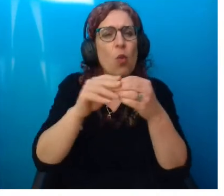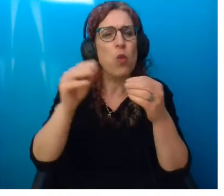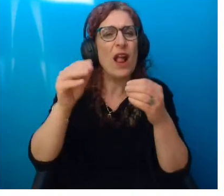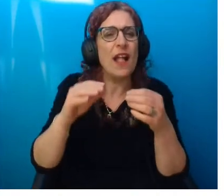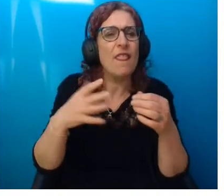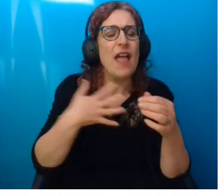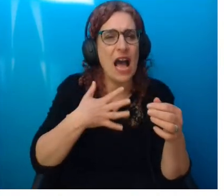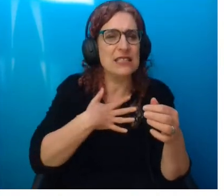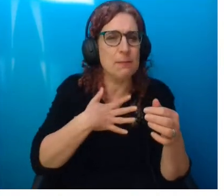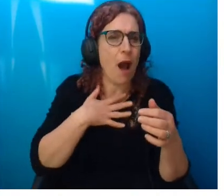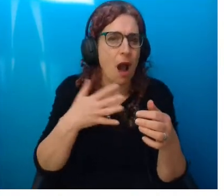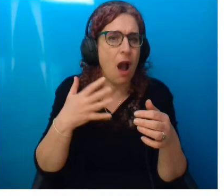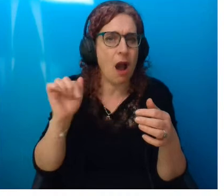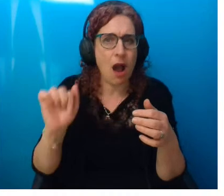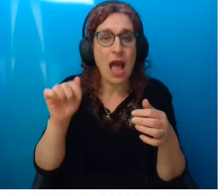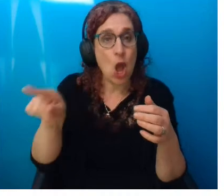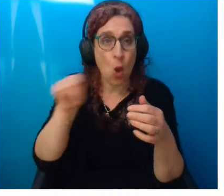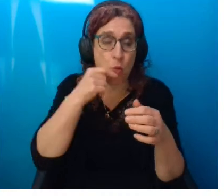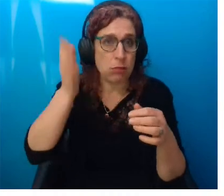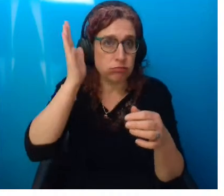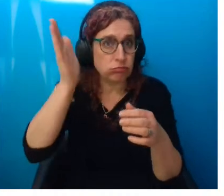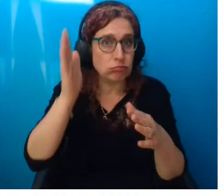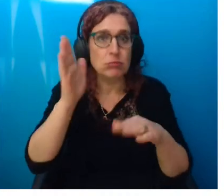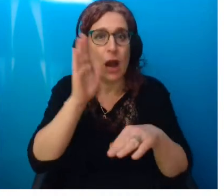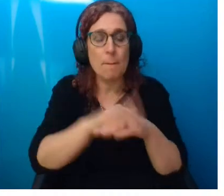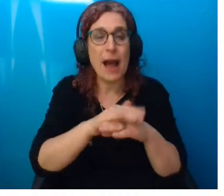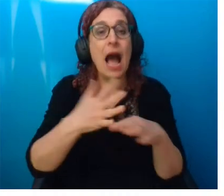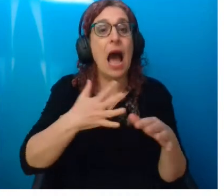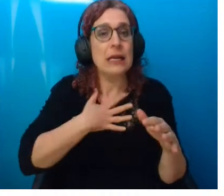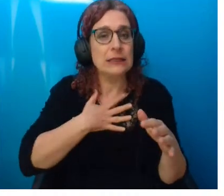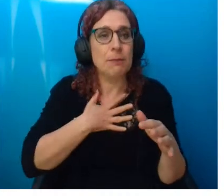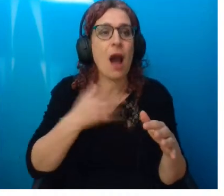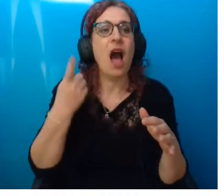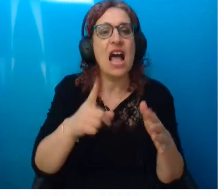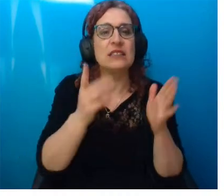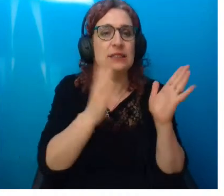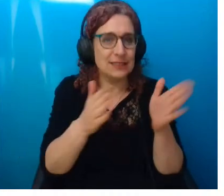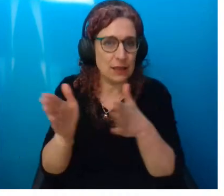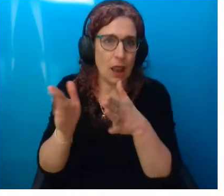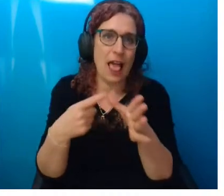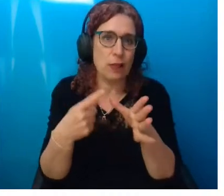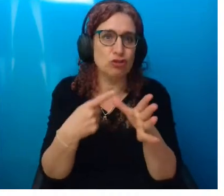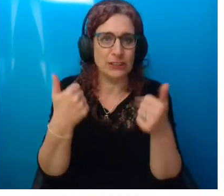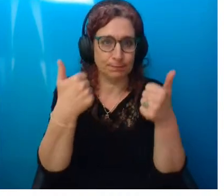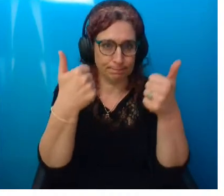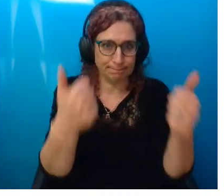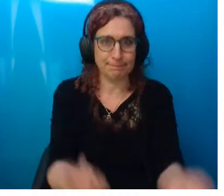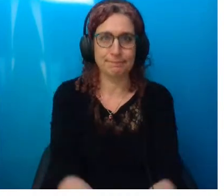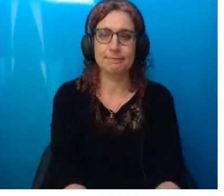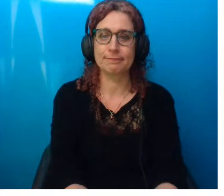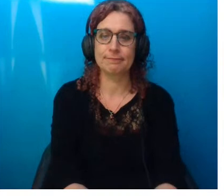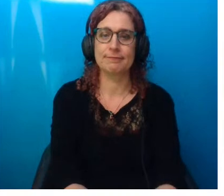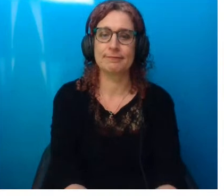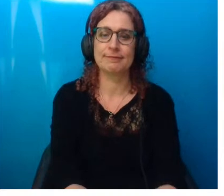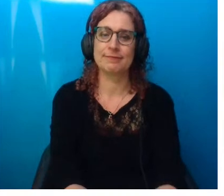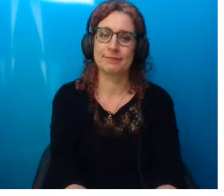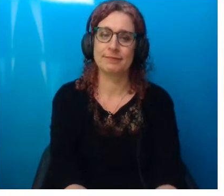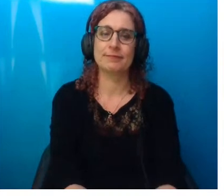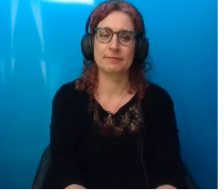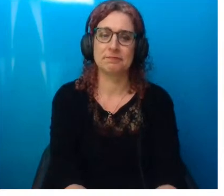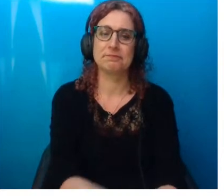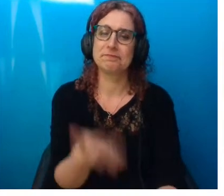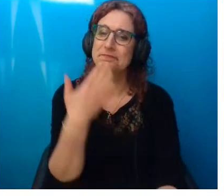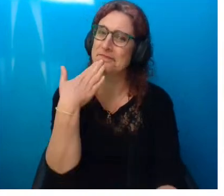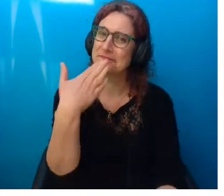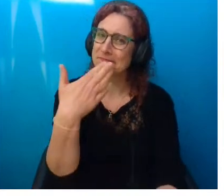today on asthma and seasonal allergies. Over to you. Thank you, Margaret, and welcome everybody on